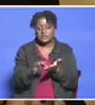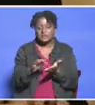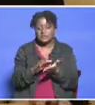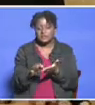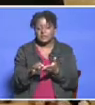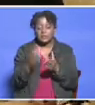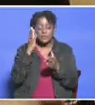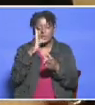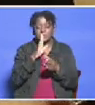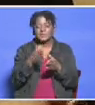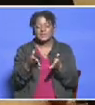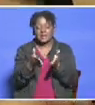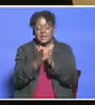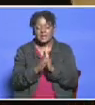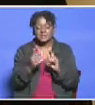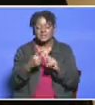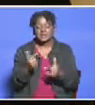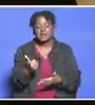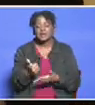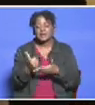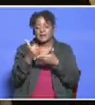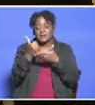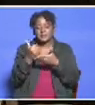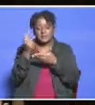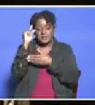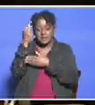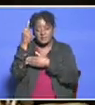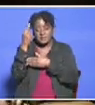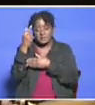assist government in shaping financial policy.